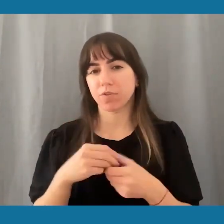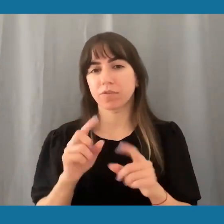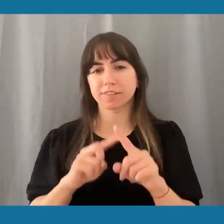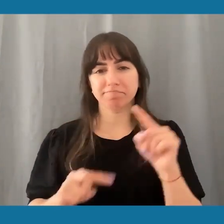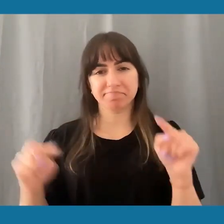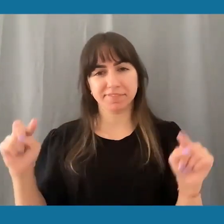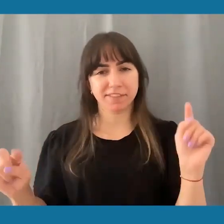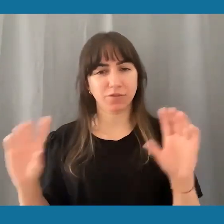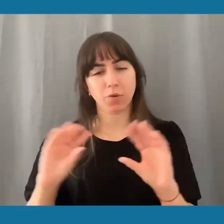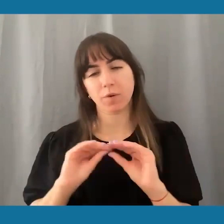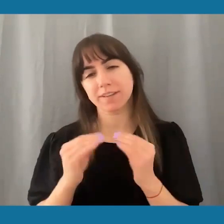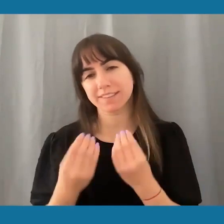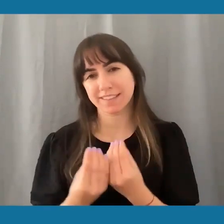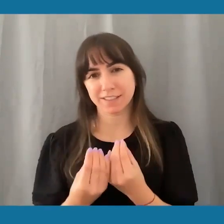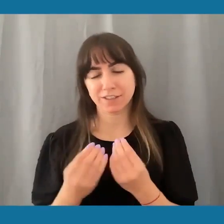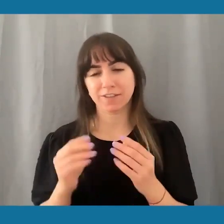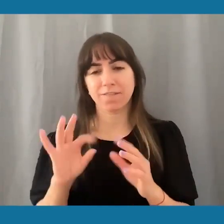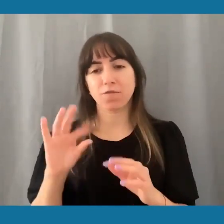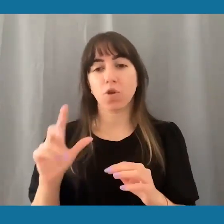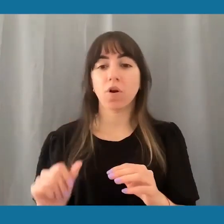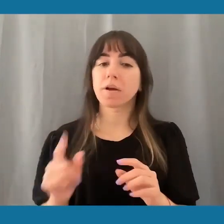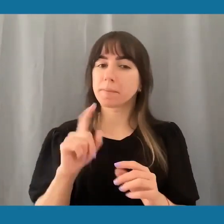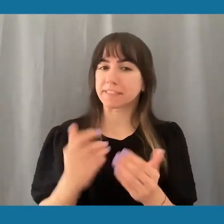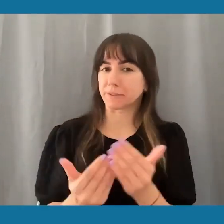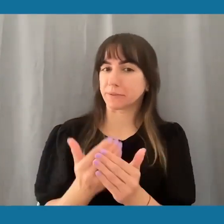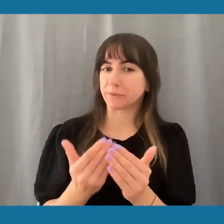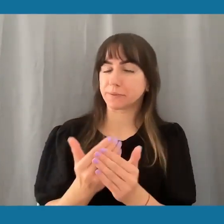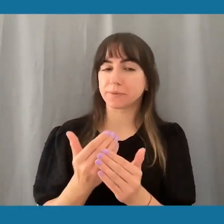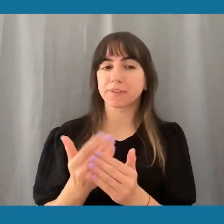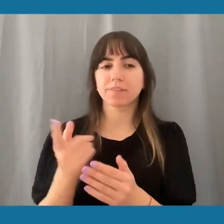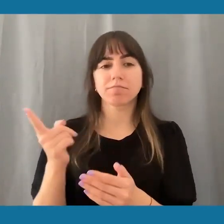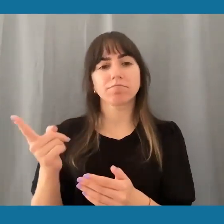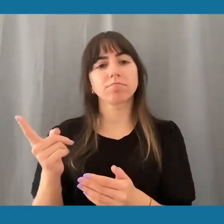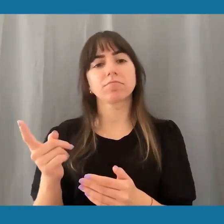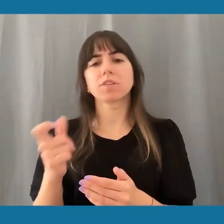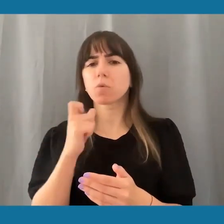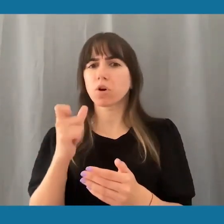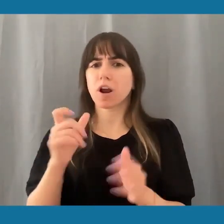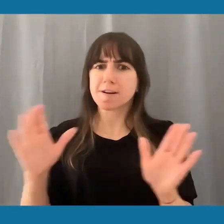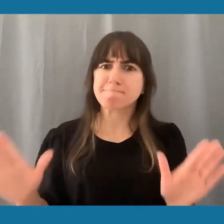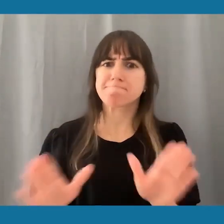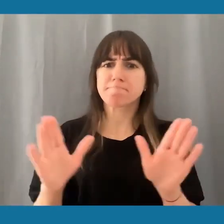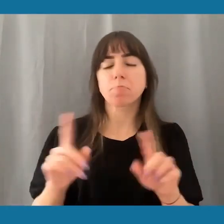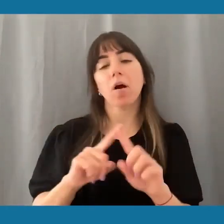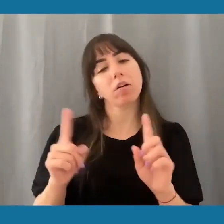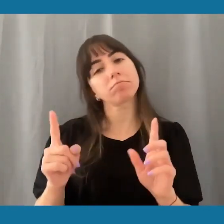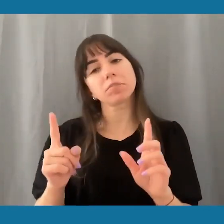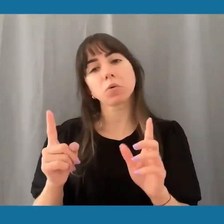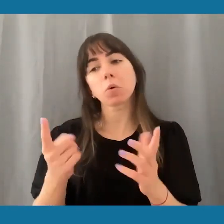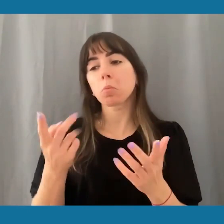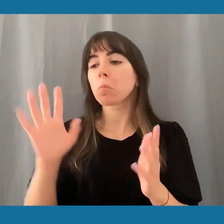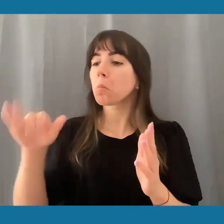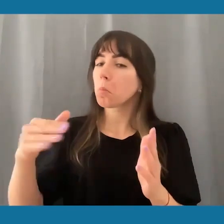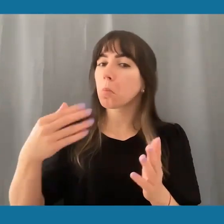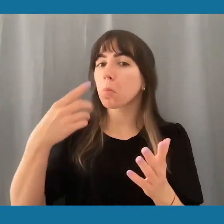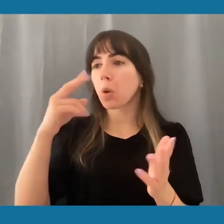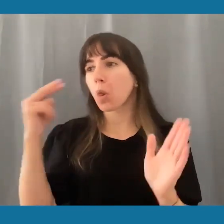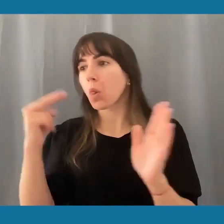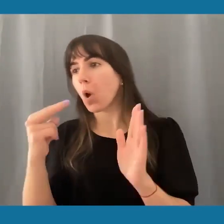You need to look into this. Well, hell, that's what I did. I looked into it. And when I looked into it, again, I said to